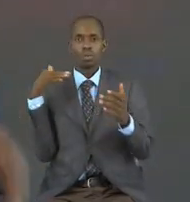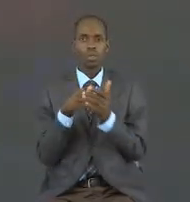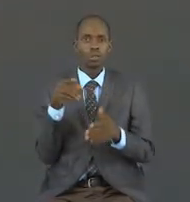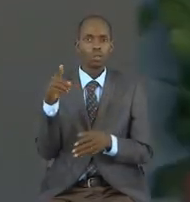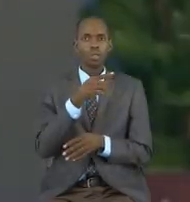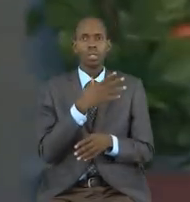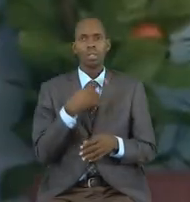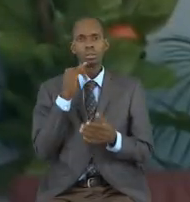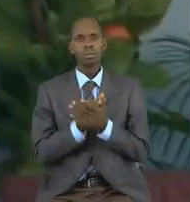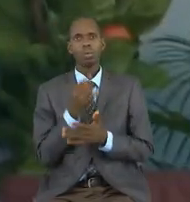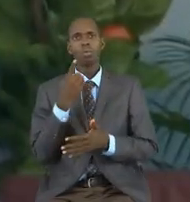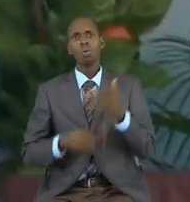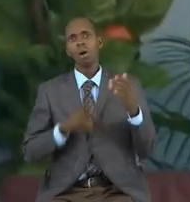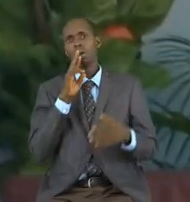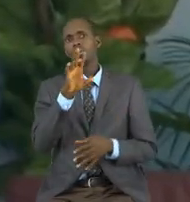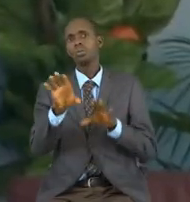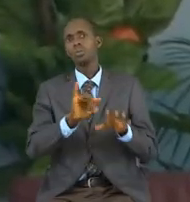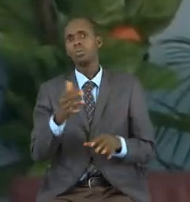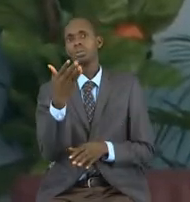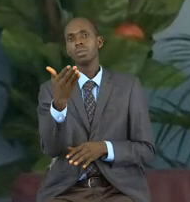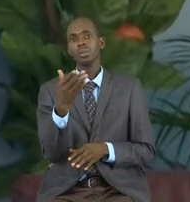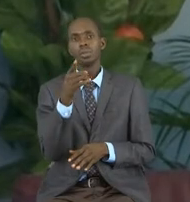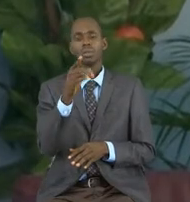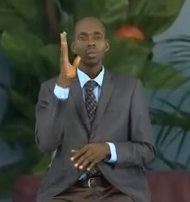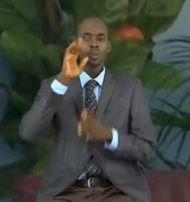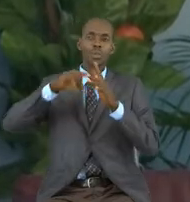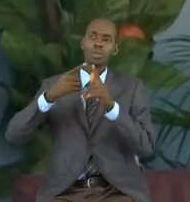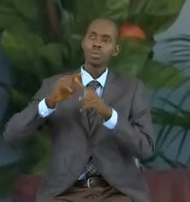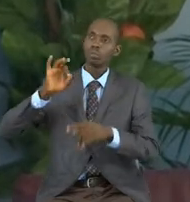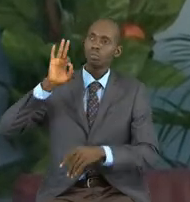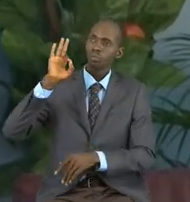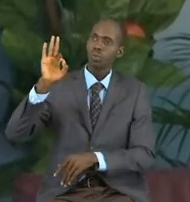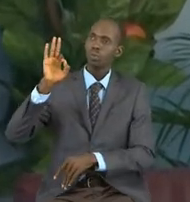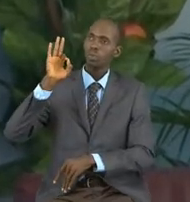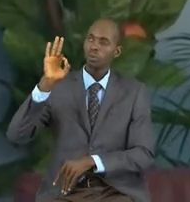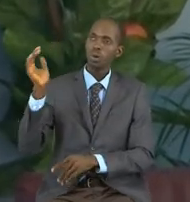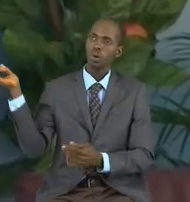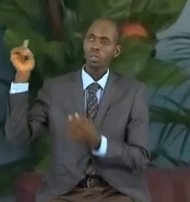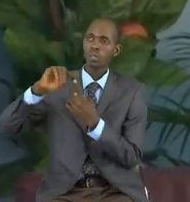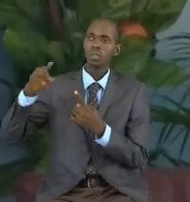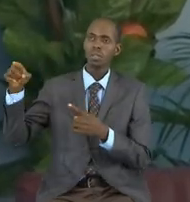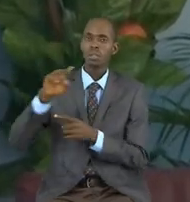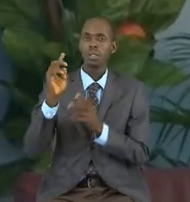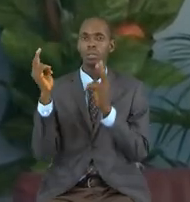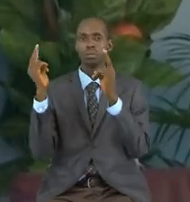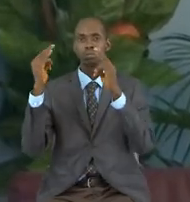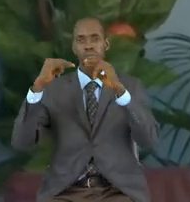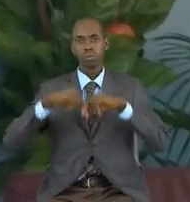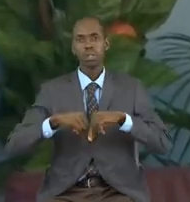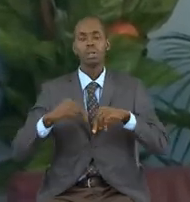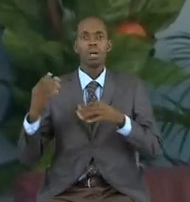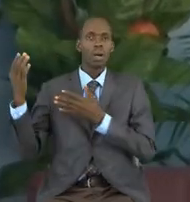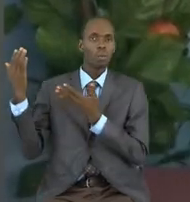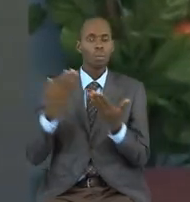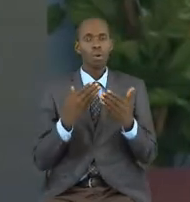are you doing there?" You begin to preach to them until they collapse, until they brought under